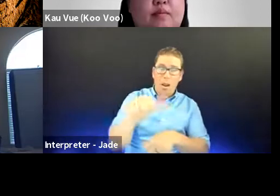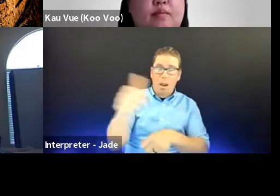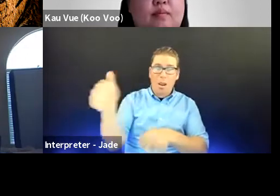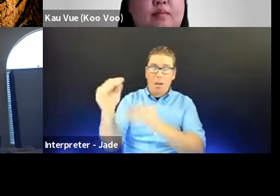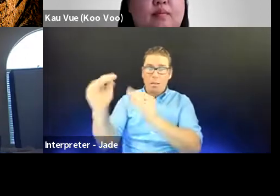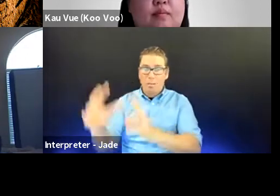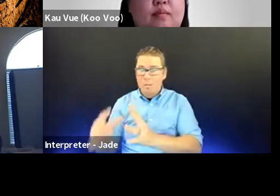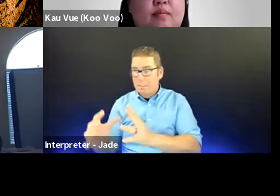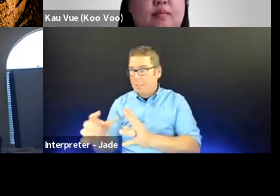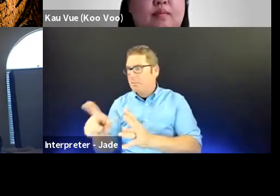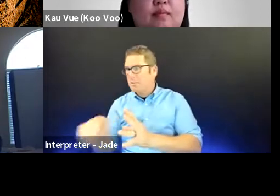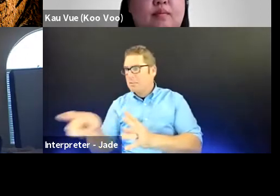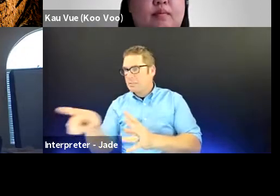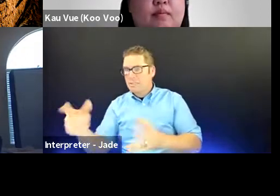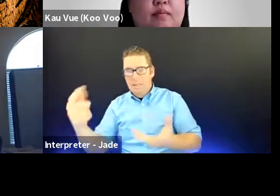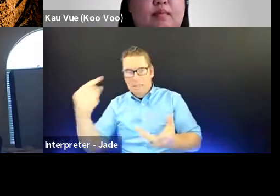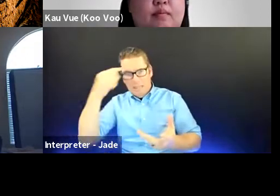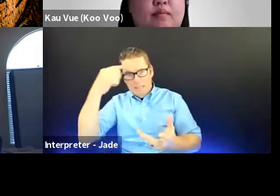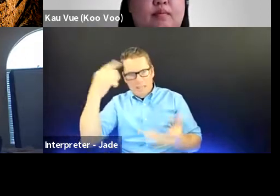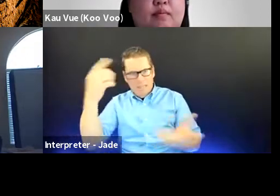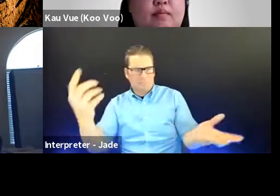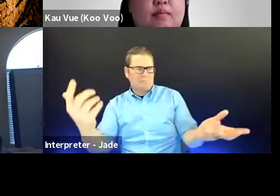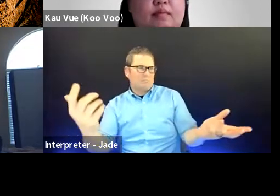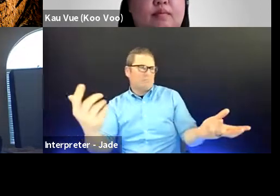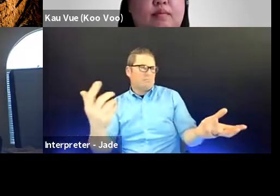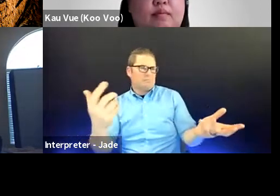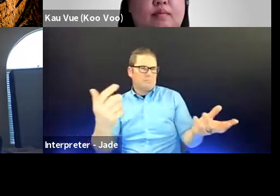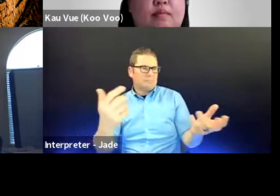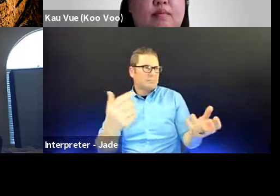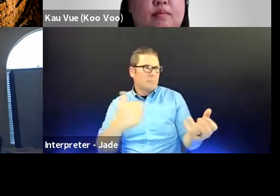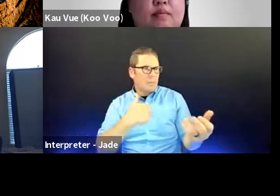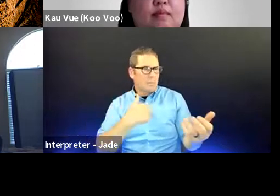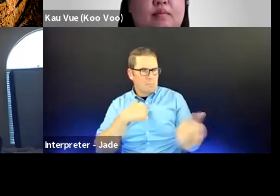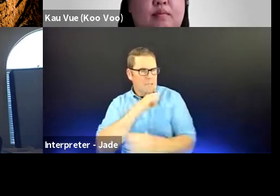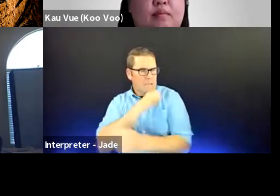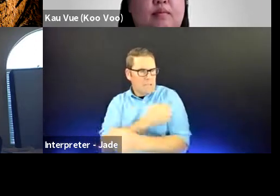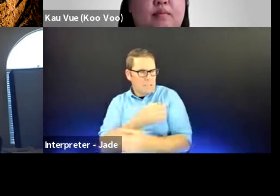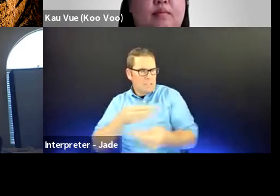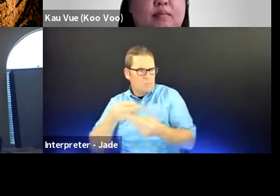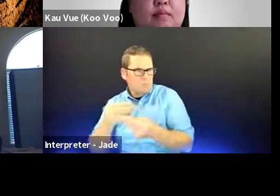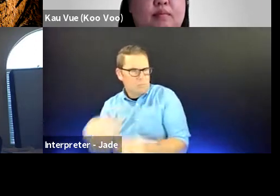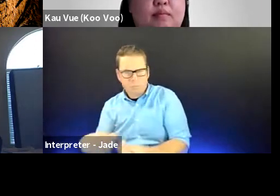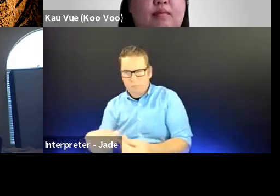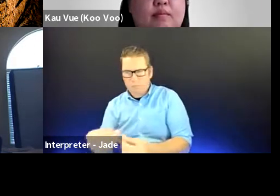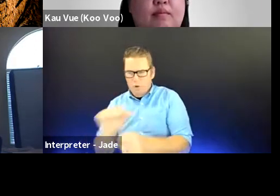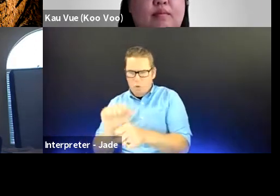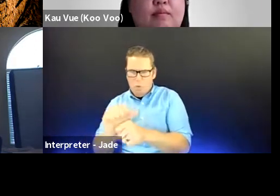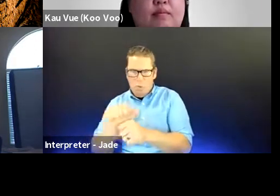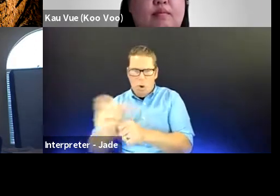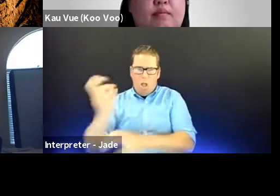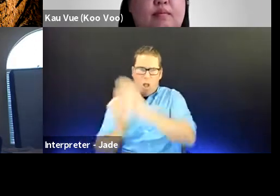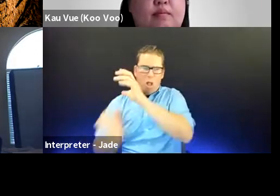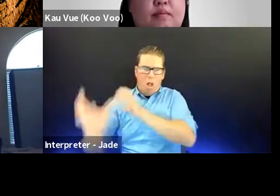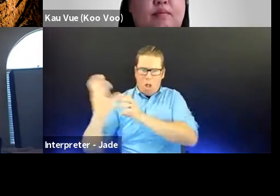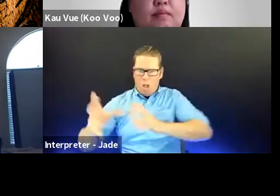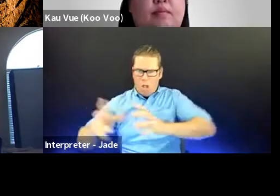amount of energy, same amount of credit and contract, why would I teach a more challenging course and take up more workload? So going back to what everybody said is